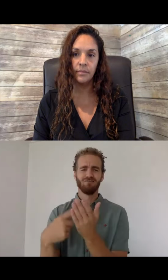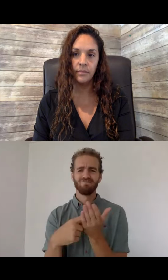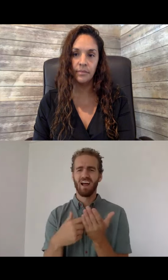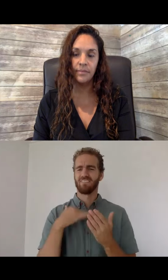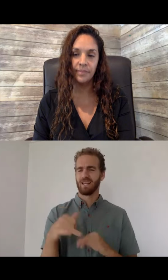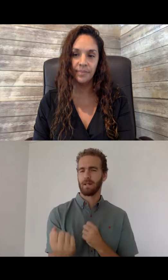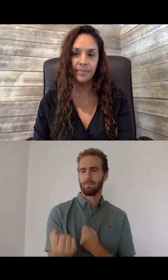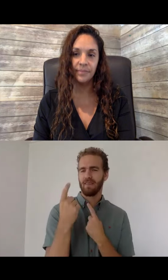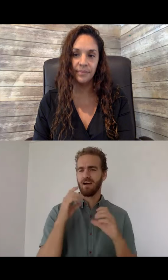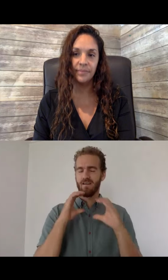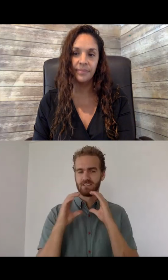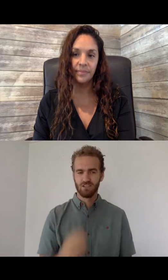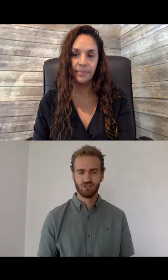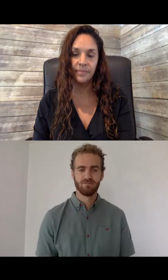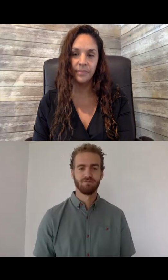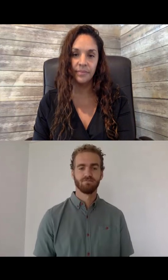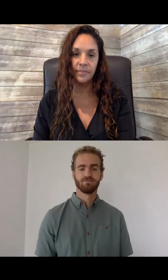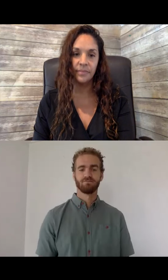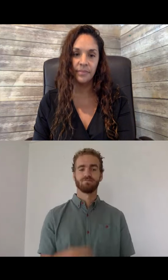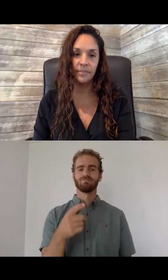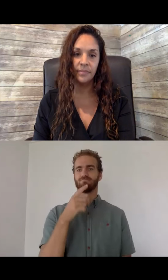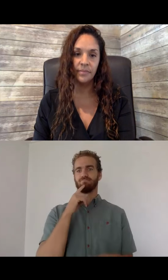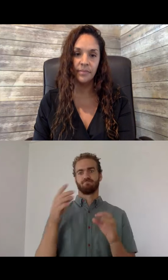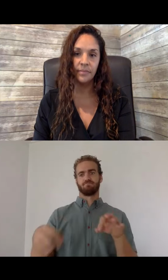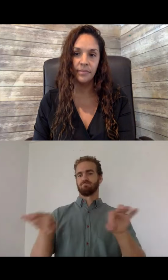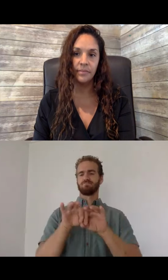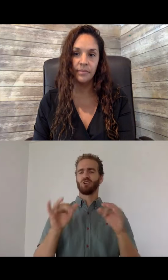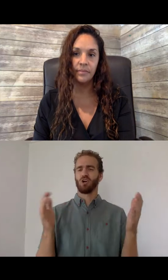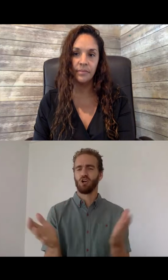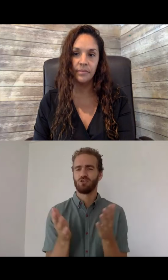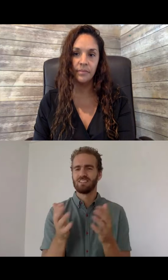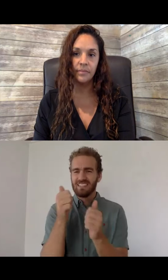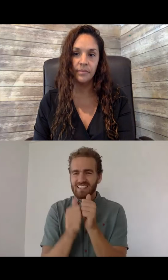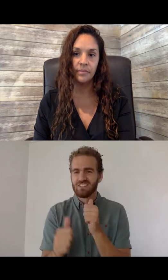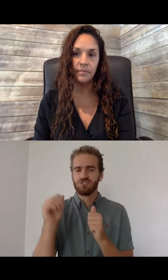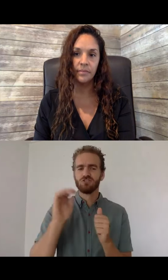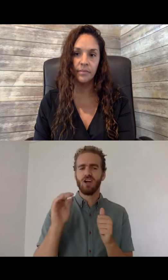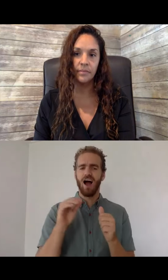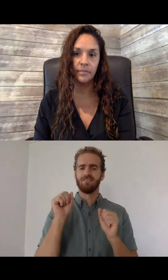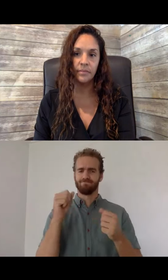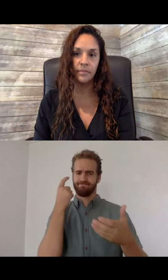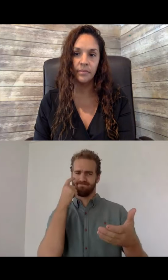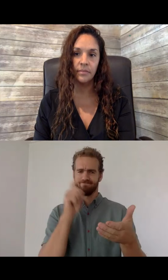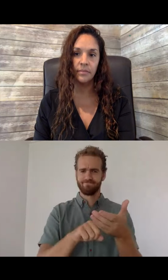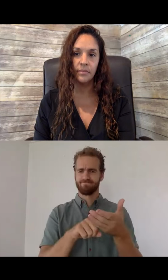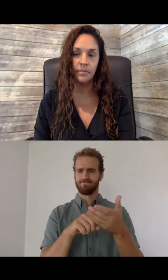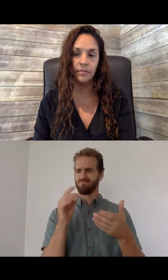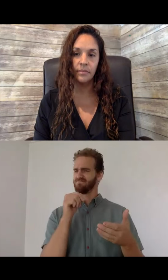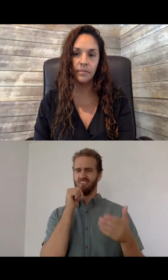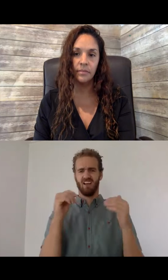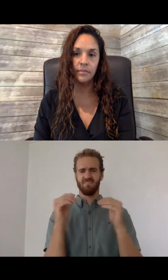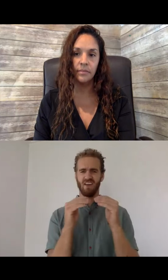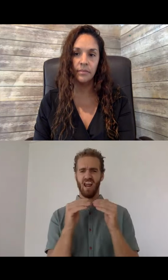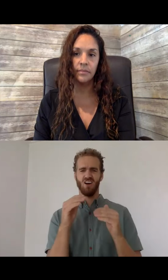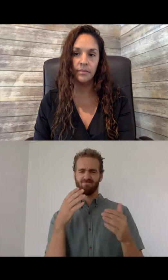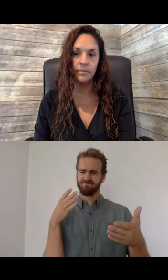want to play, have a discussion as to find out why and have that empathetic communication. It's important to encourage each child to